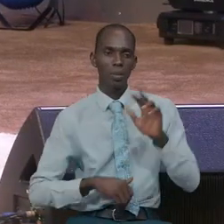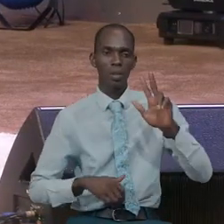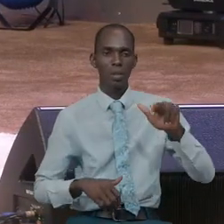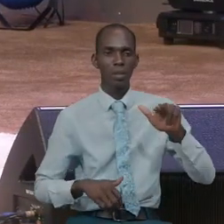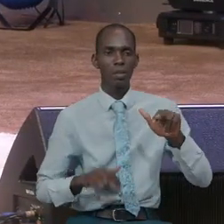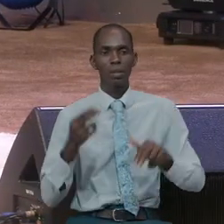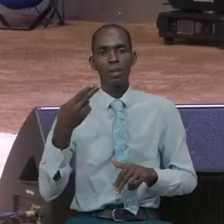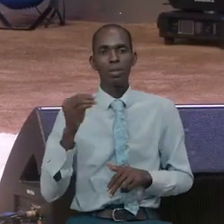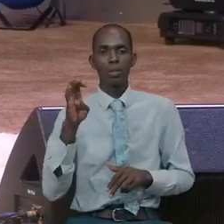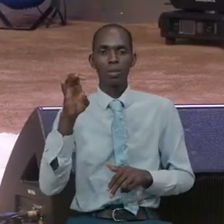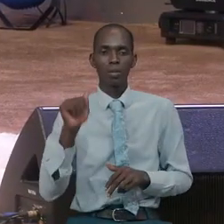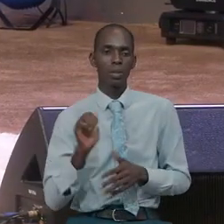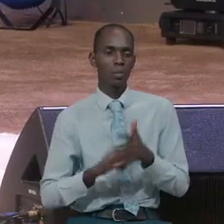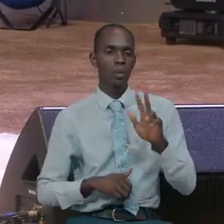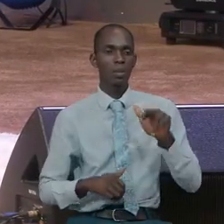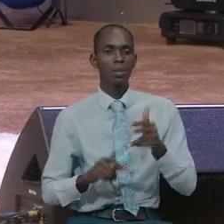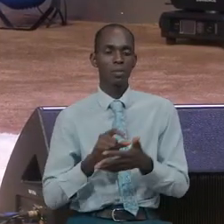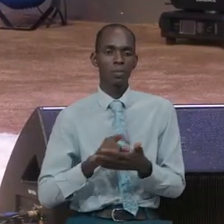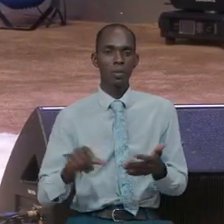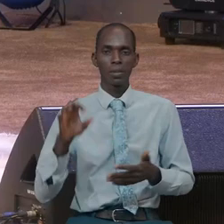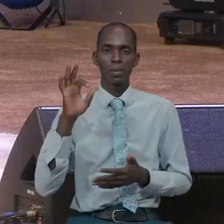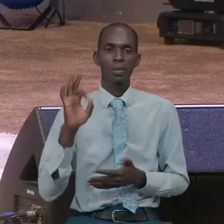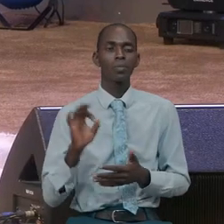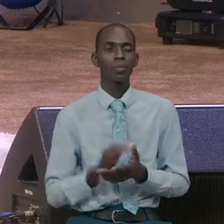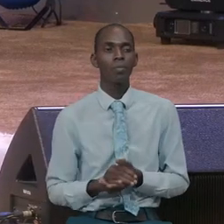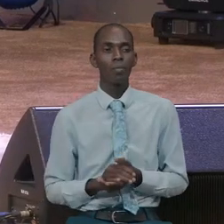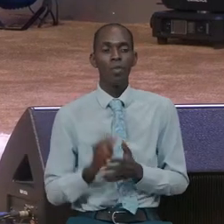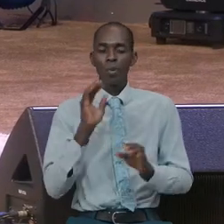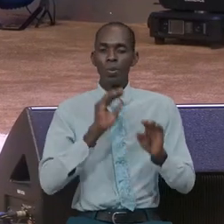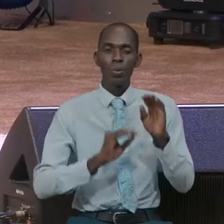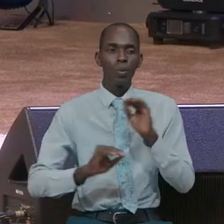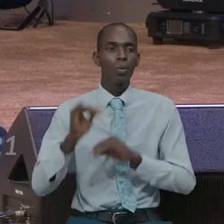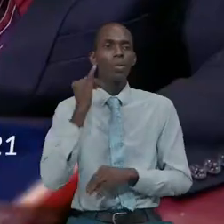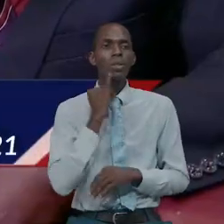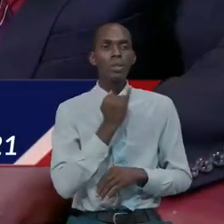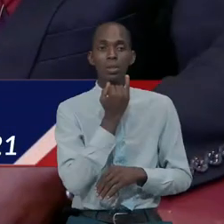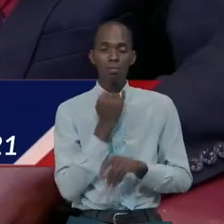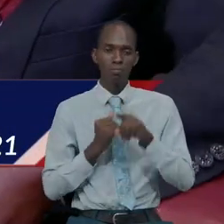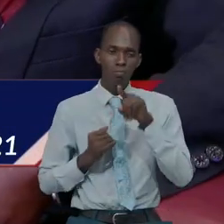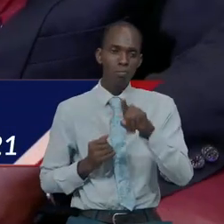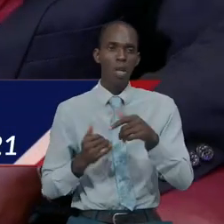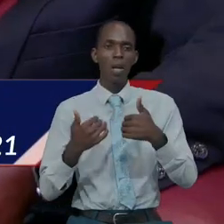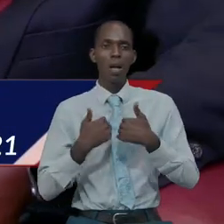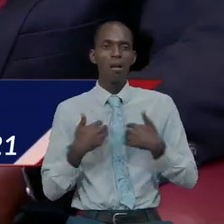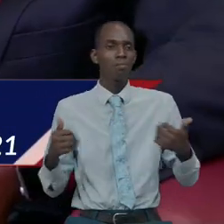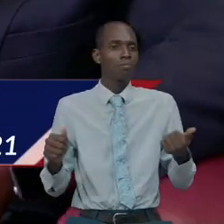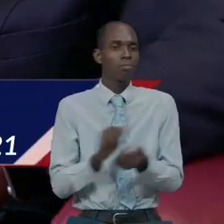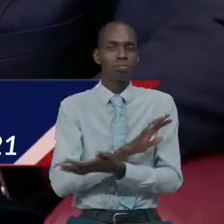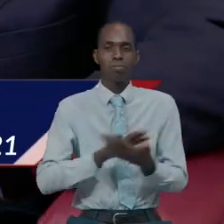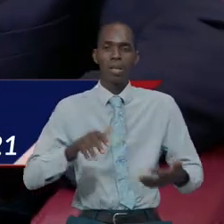I'm reading from verse 9. Hosea chapter 13, verse 9. O Israel, thou hast